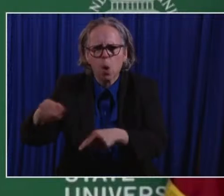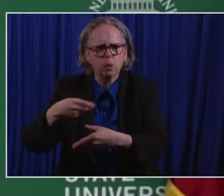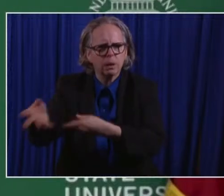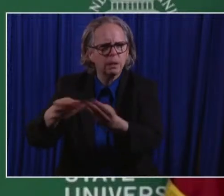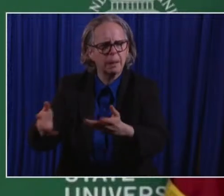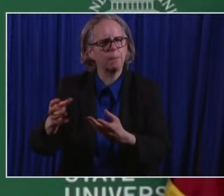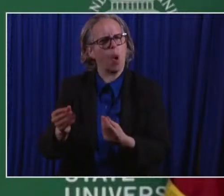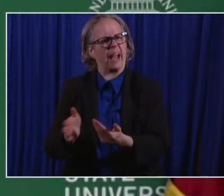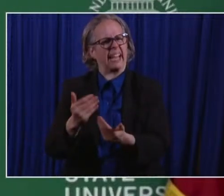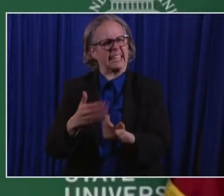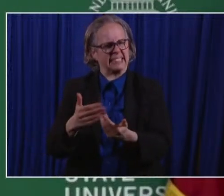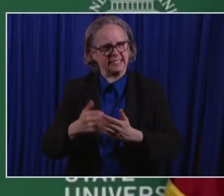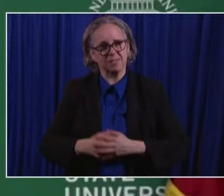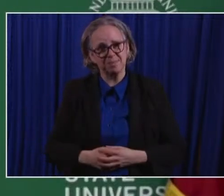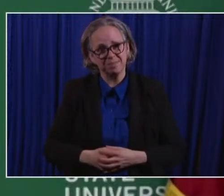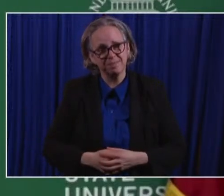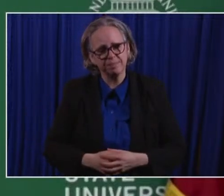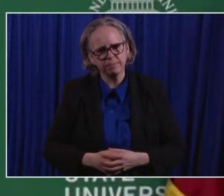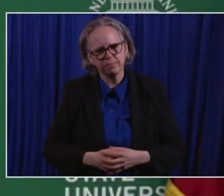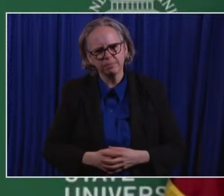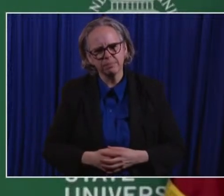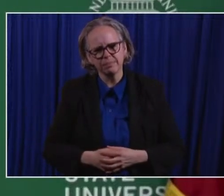that